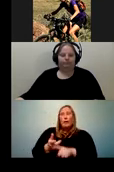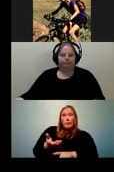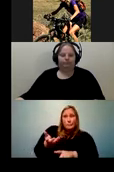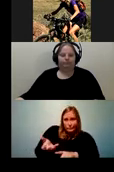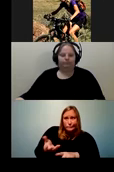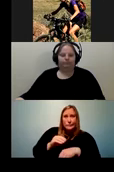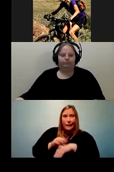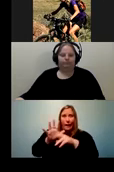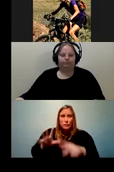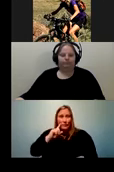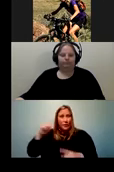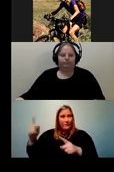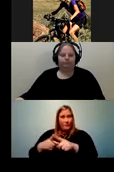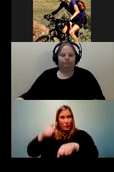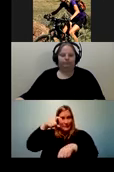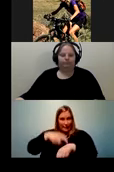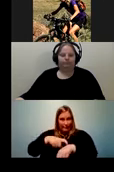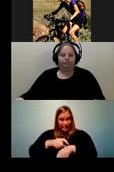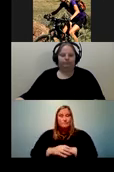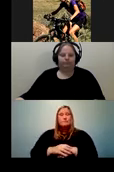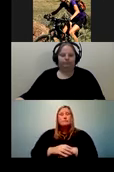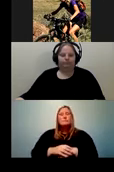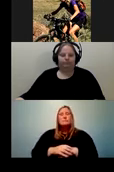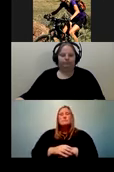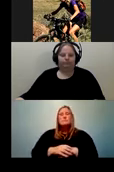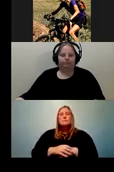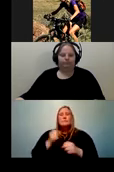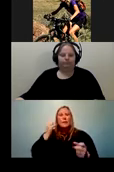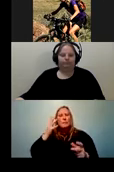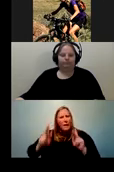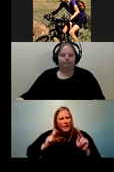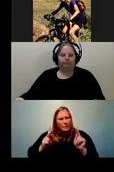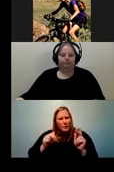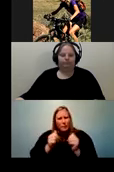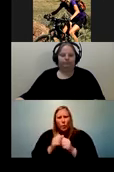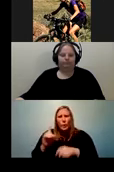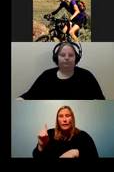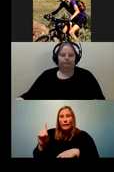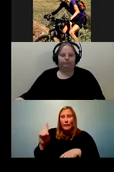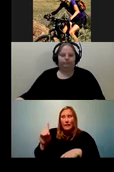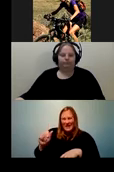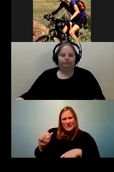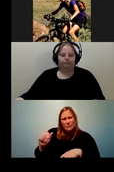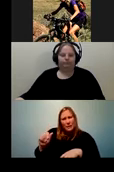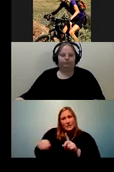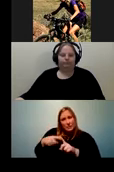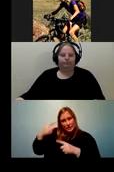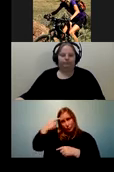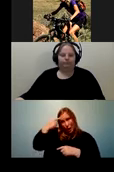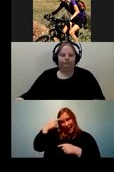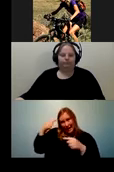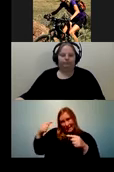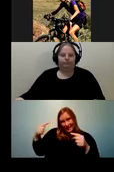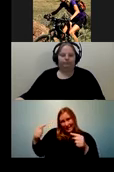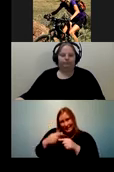first time. Now, like a lot of people with disabilities and brain injury in particular, you can sometimes get